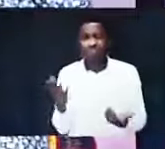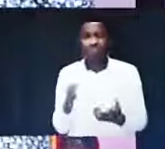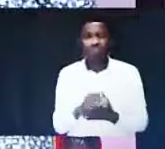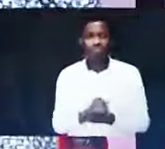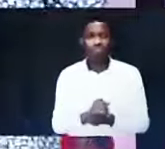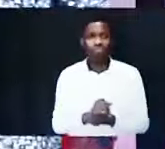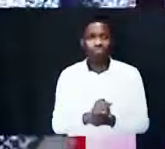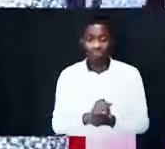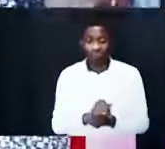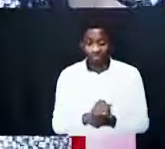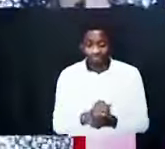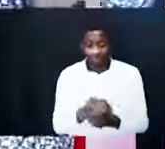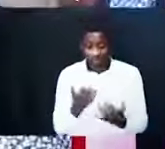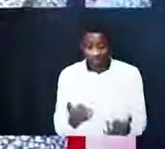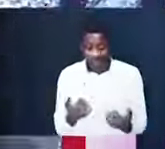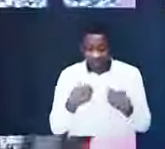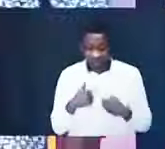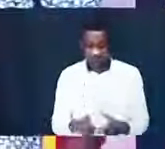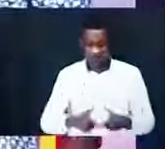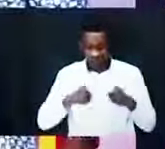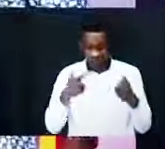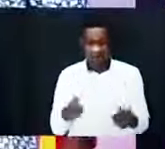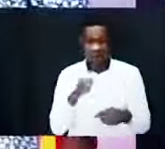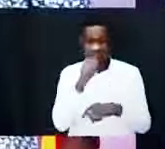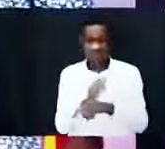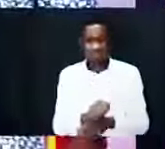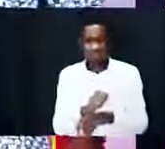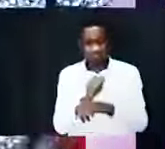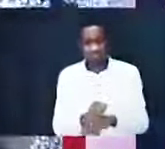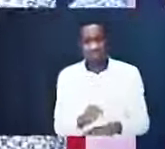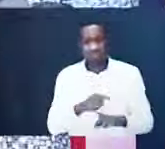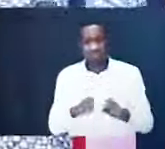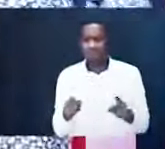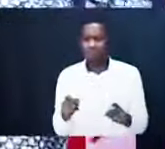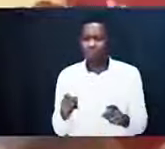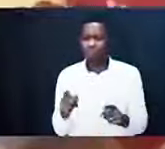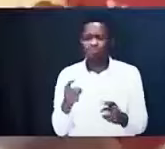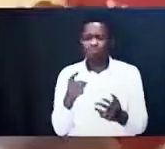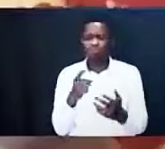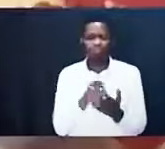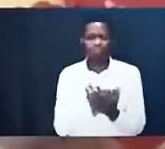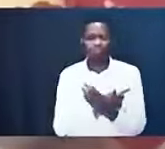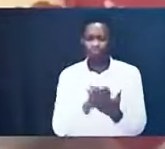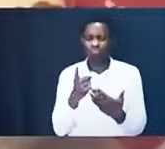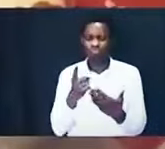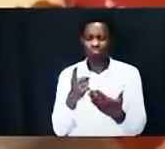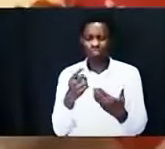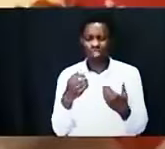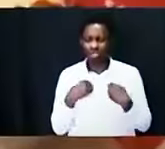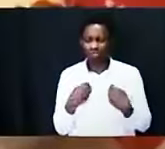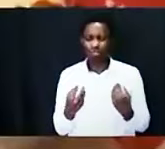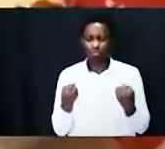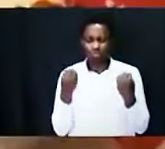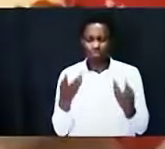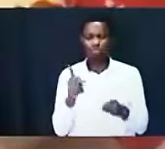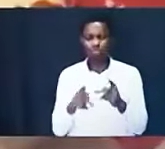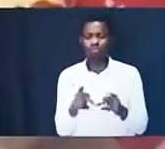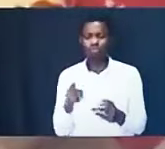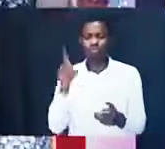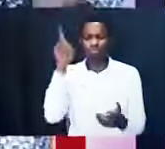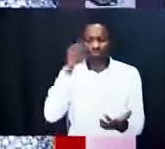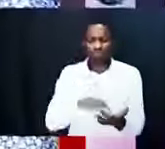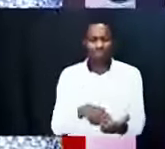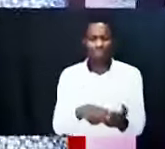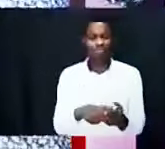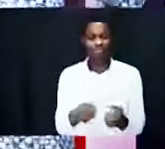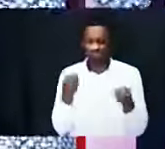have big temples. Yet for a whole week, we have about 1,000 congregation in the same assembly.